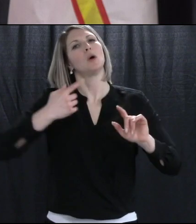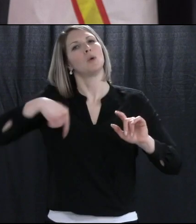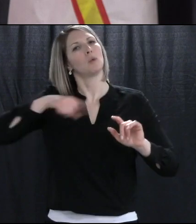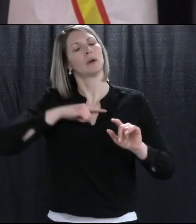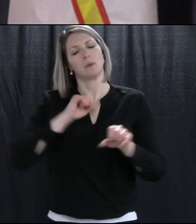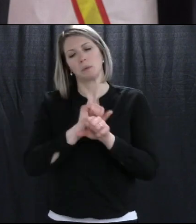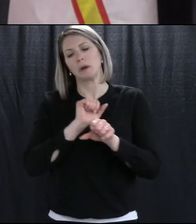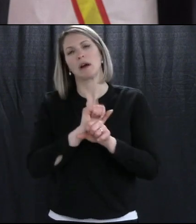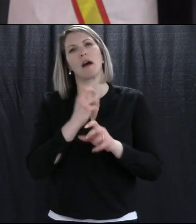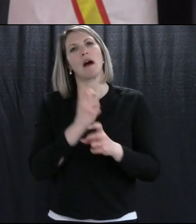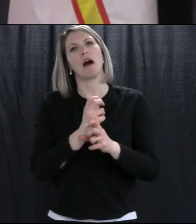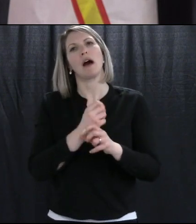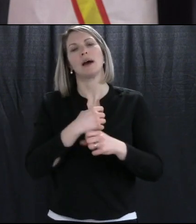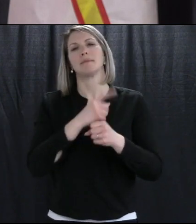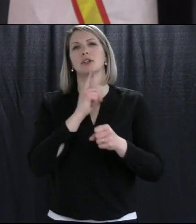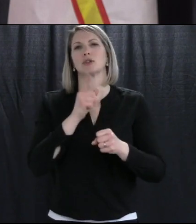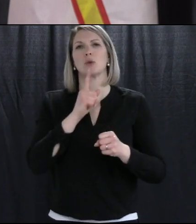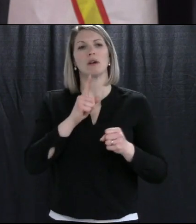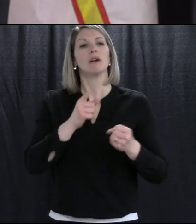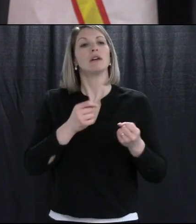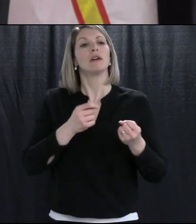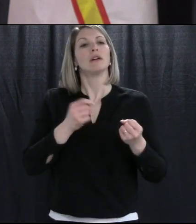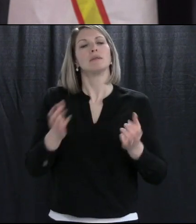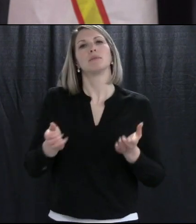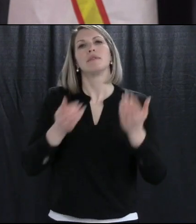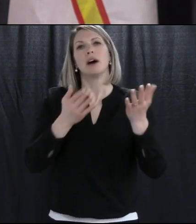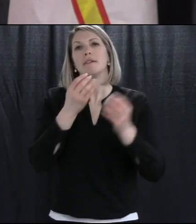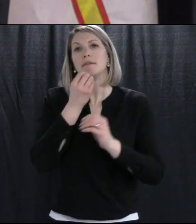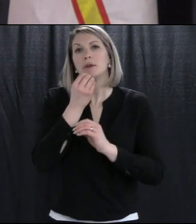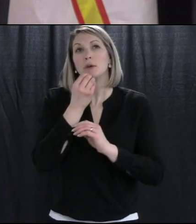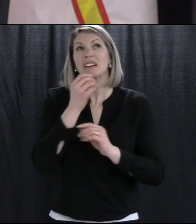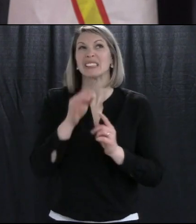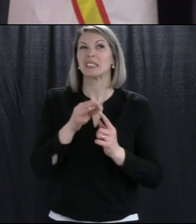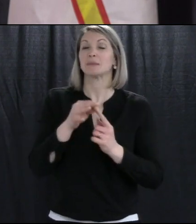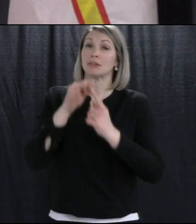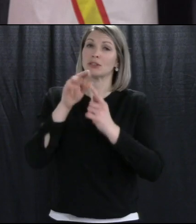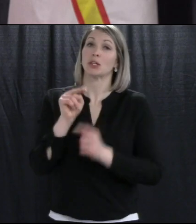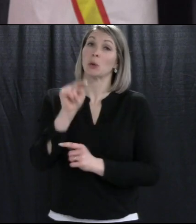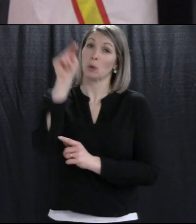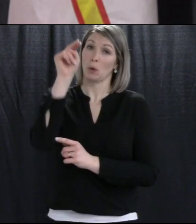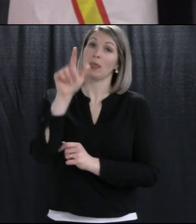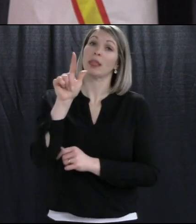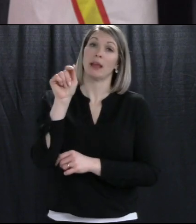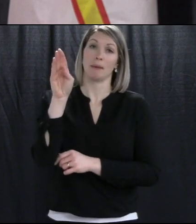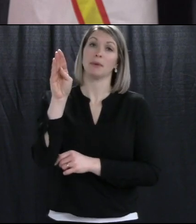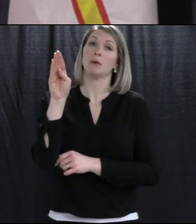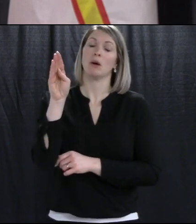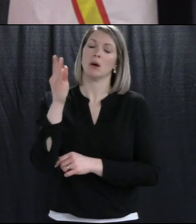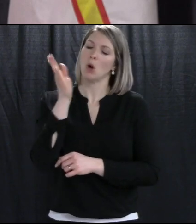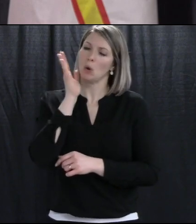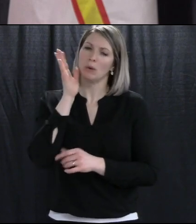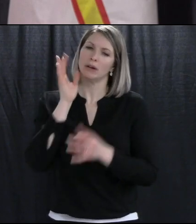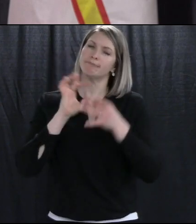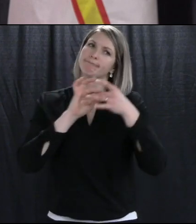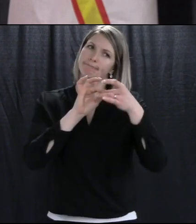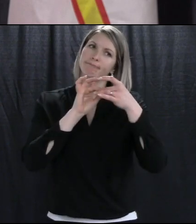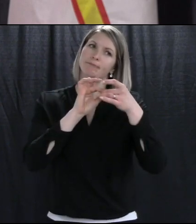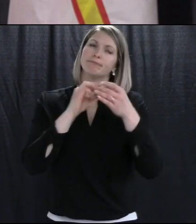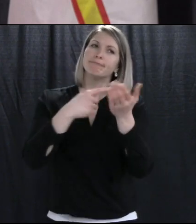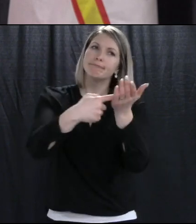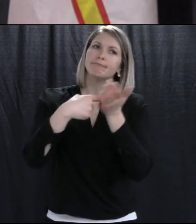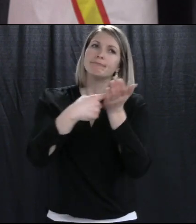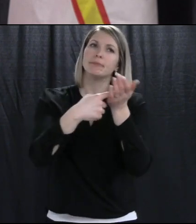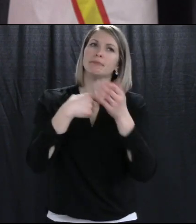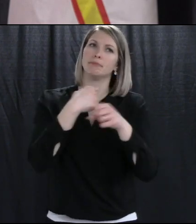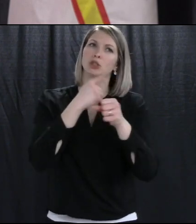goods into Labrador, in particular into northern Labrador. And so, you know, we will continue to work with those